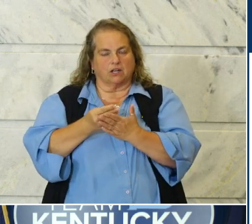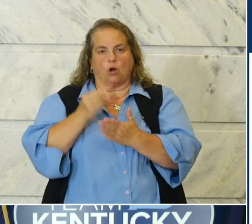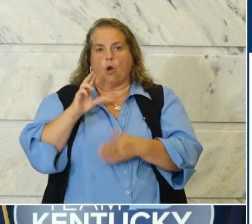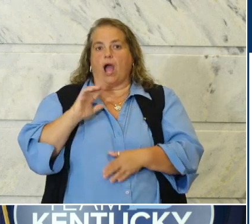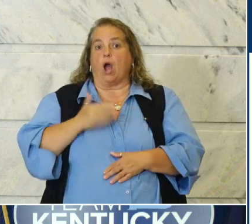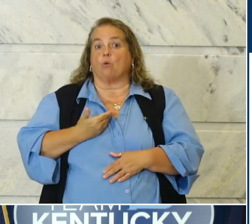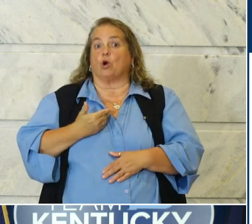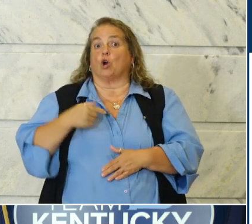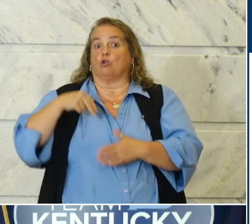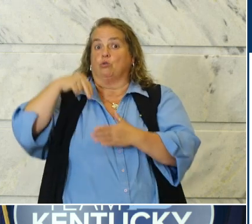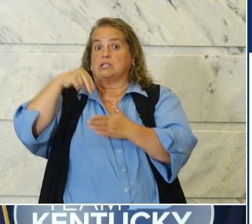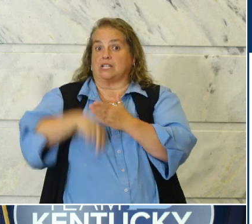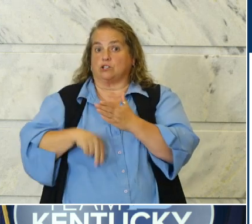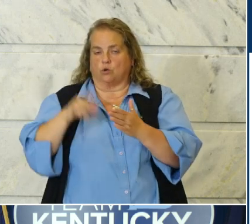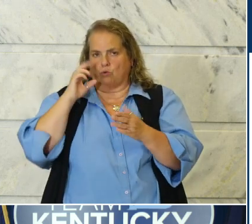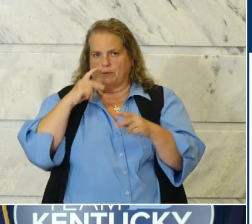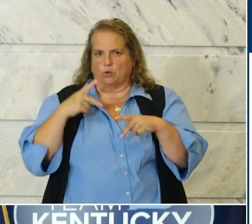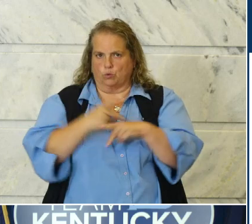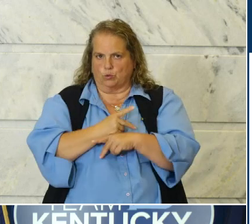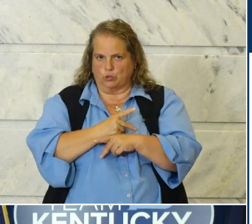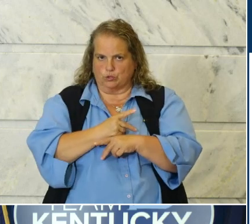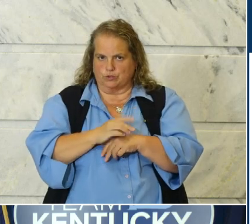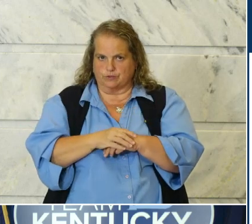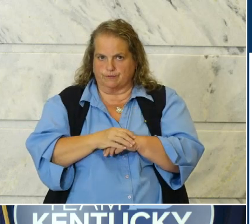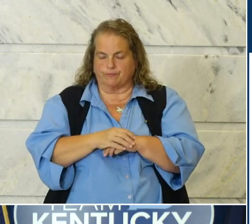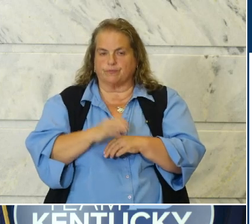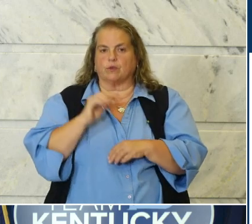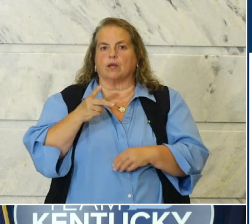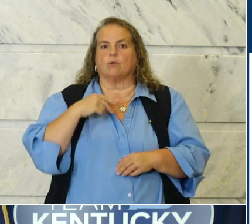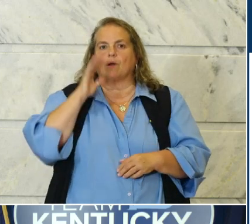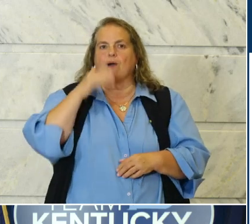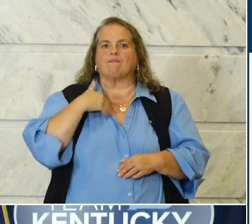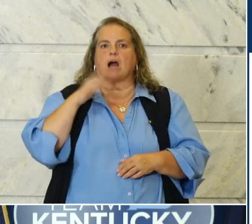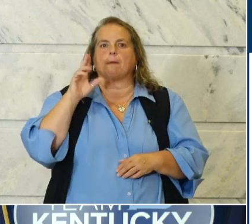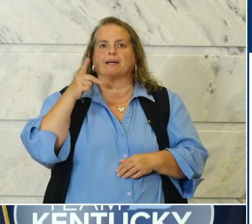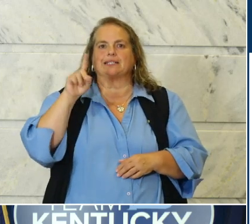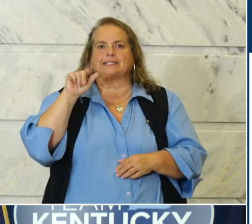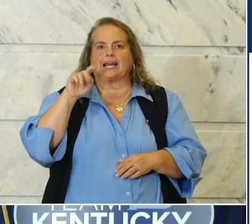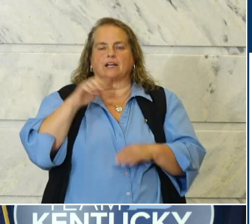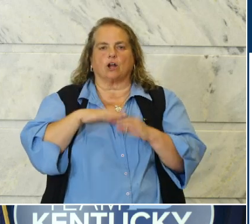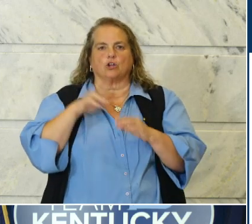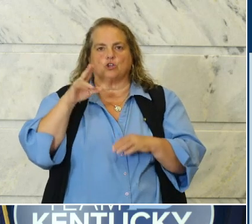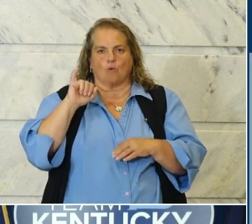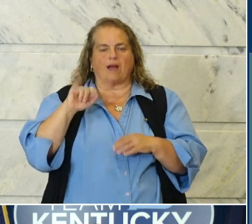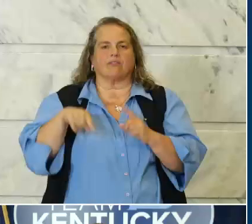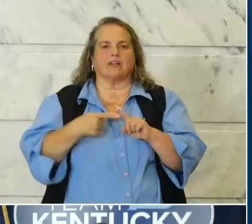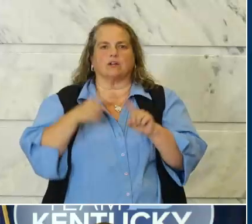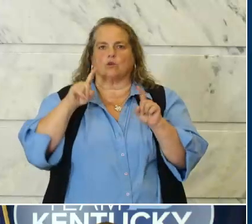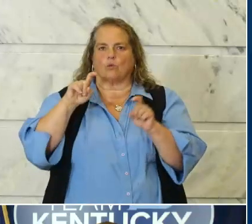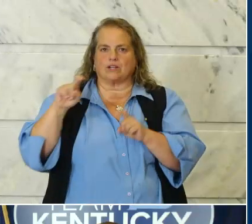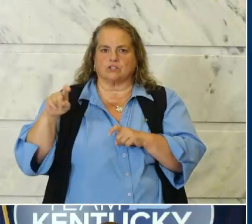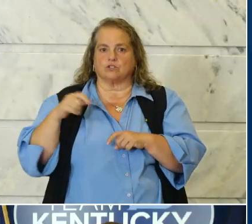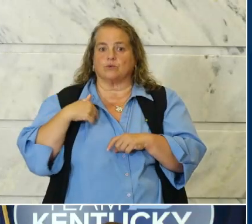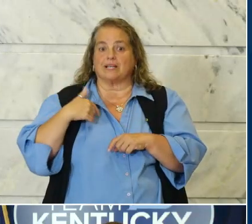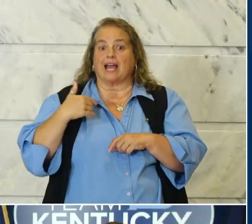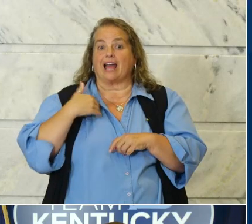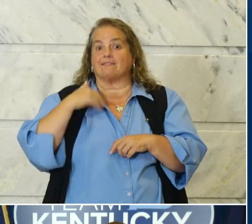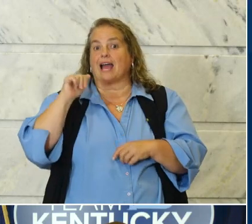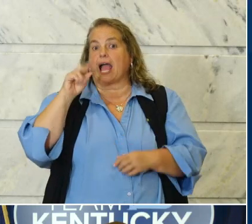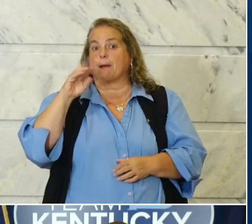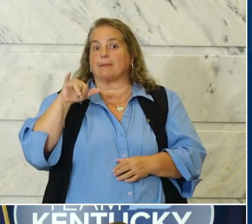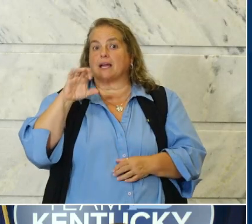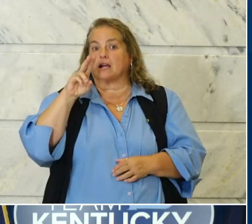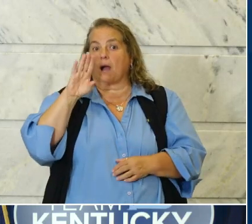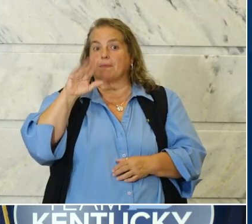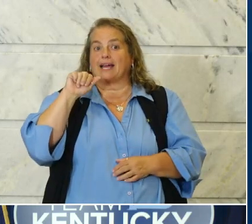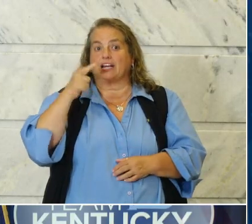longer, and none of us want that. All right, we're going to have an update on UI now, and then we'll go into questions. We've got Amy Cubbage here.